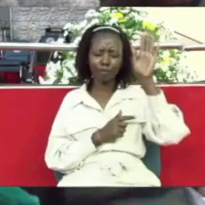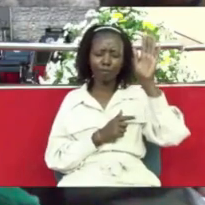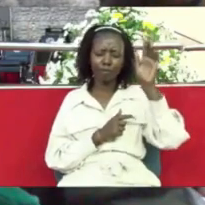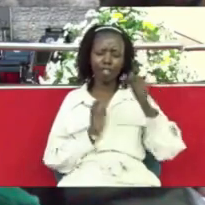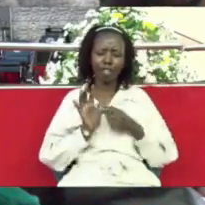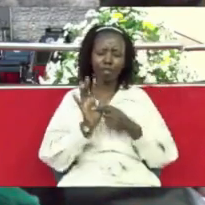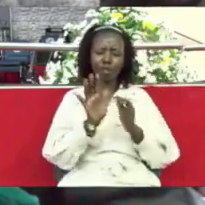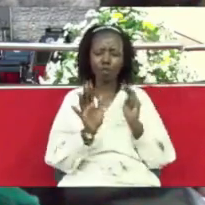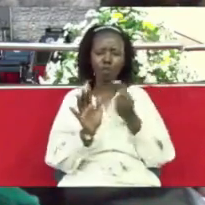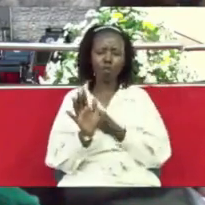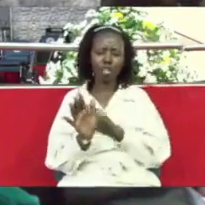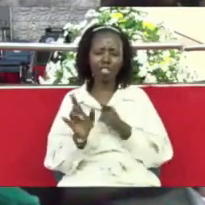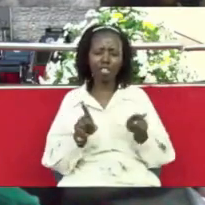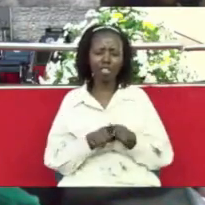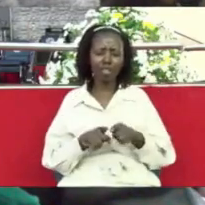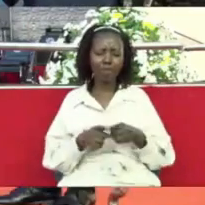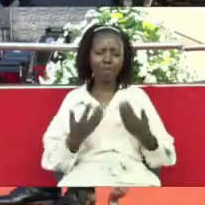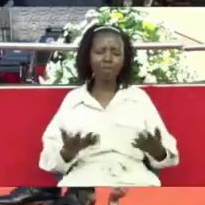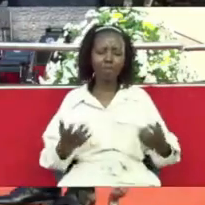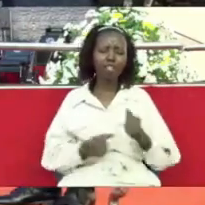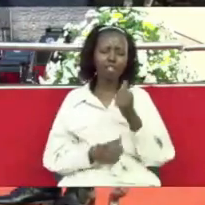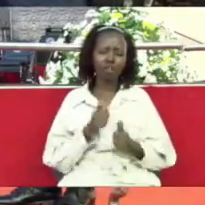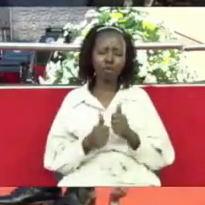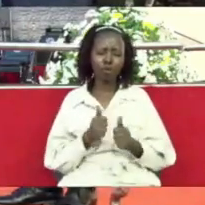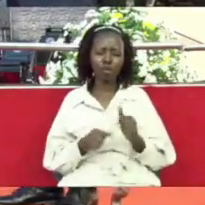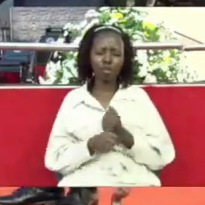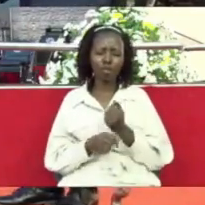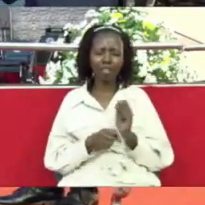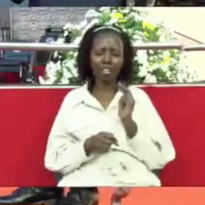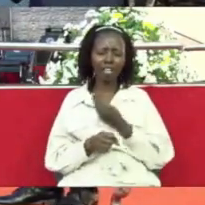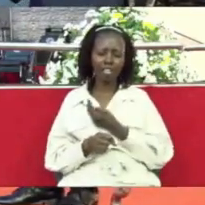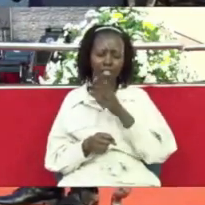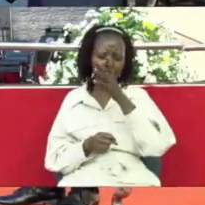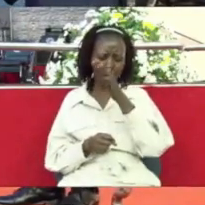Expose and bring to light the things that we may be deceived about.